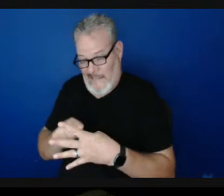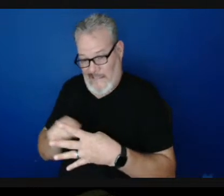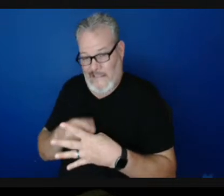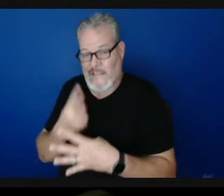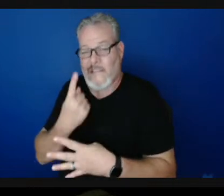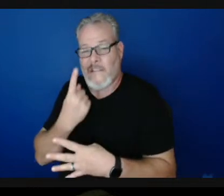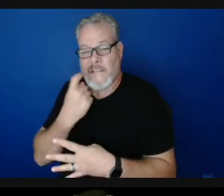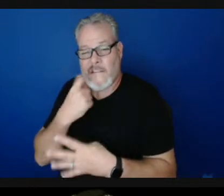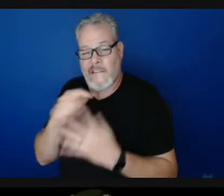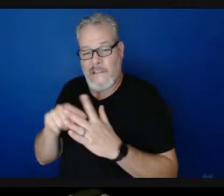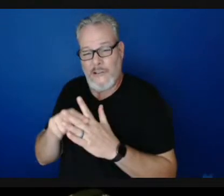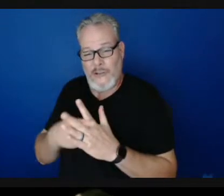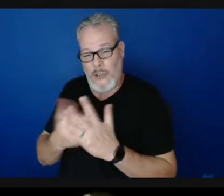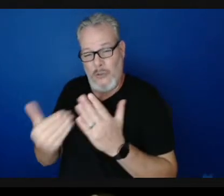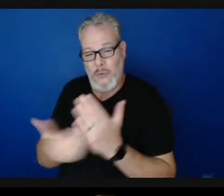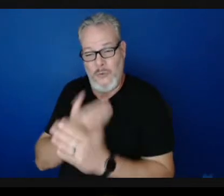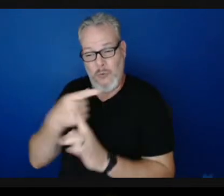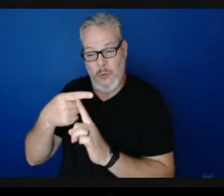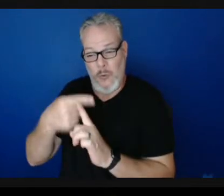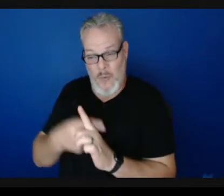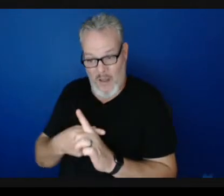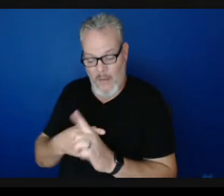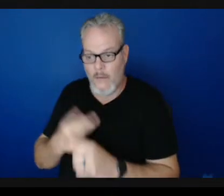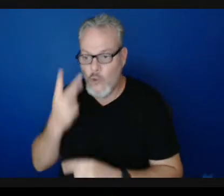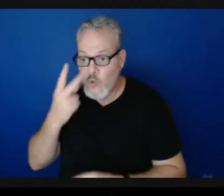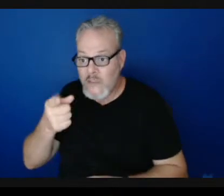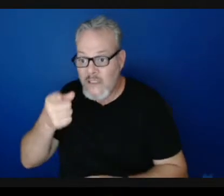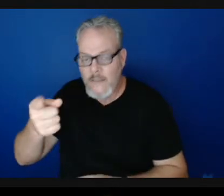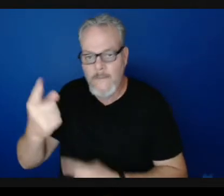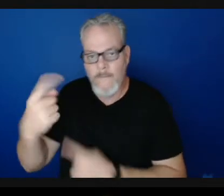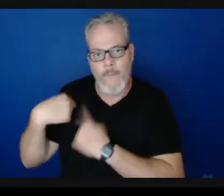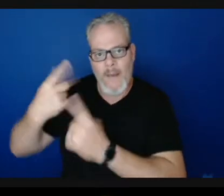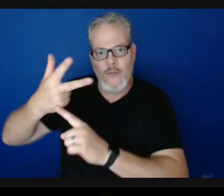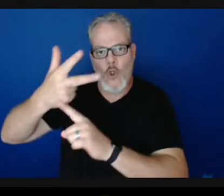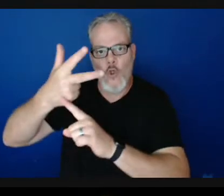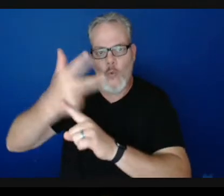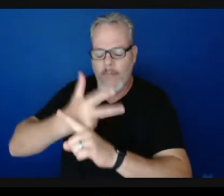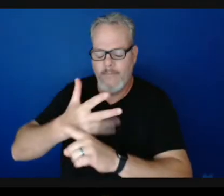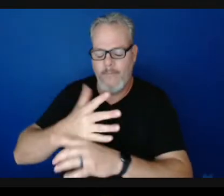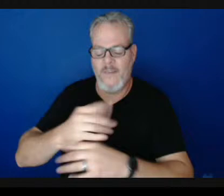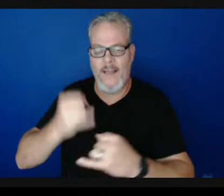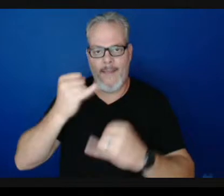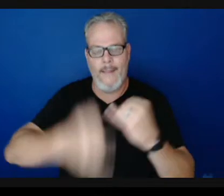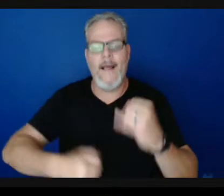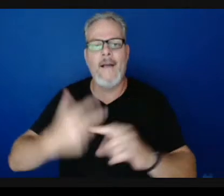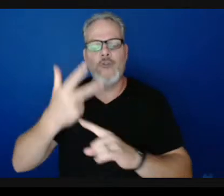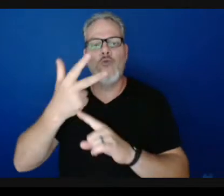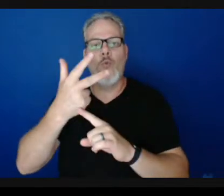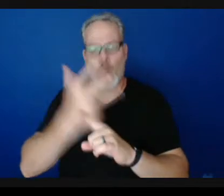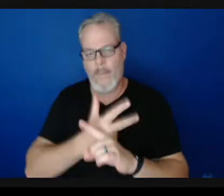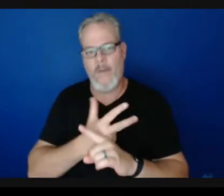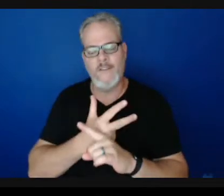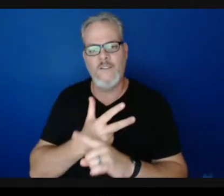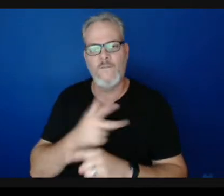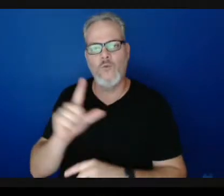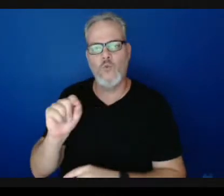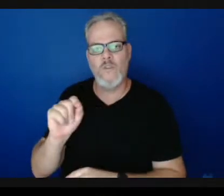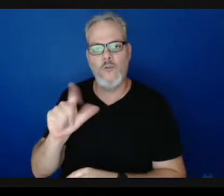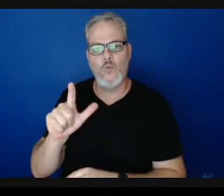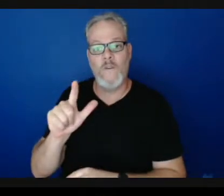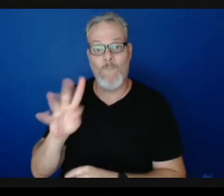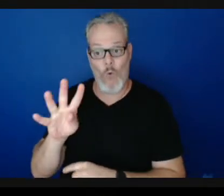here on the right. But you can see that the last 3 months of 2024 were low up until that